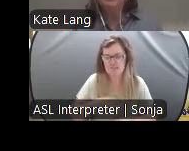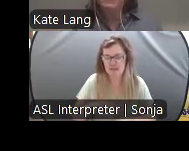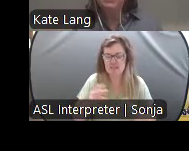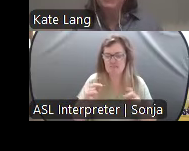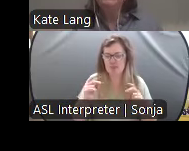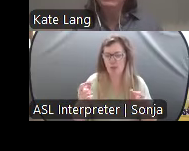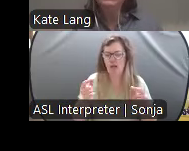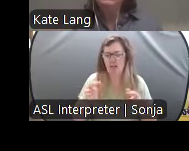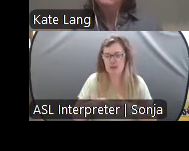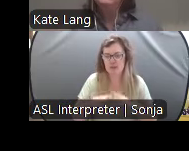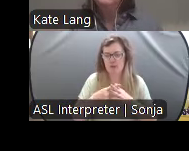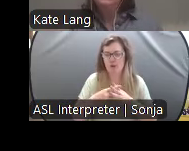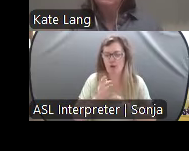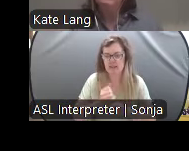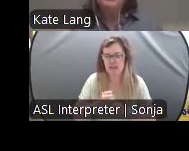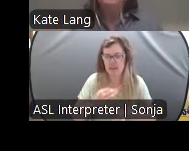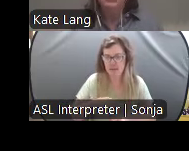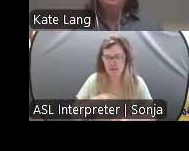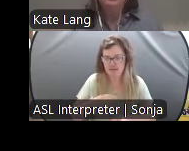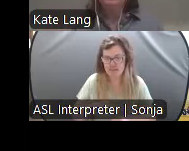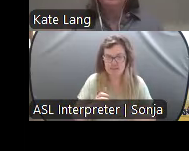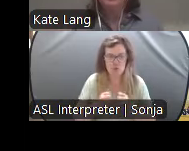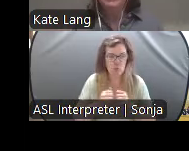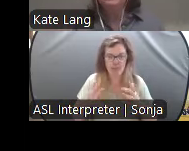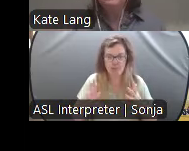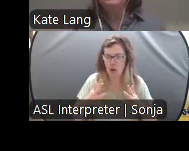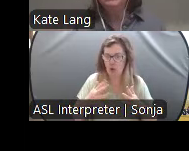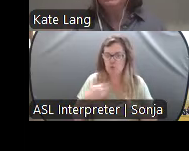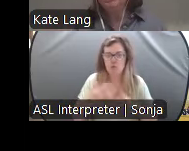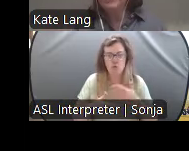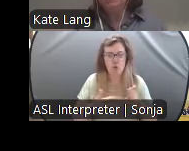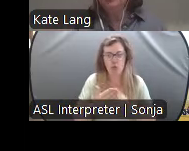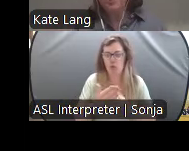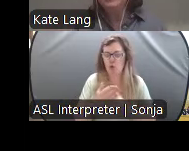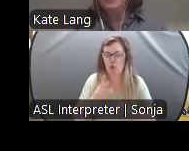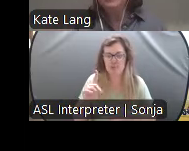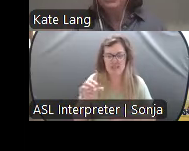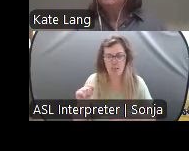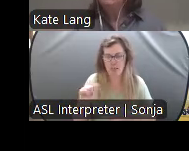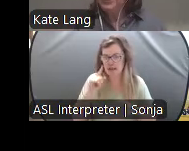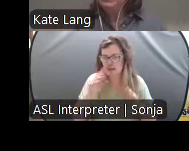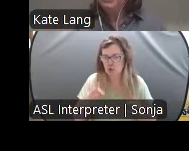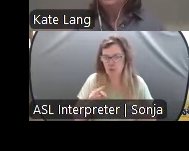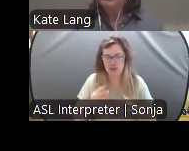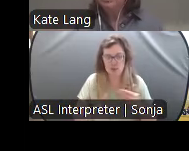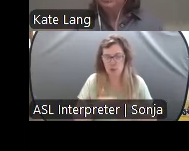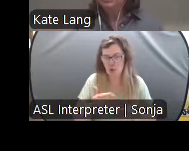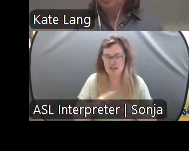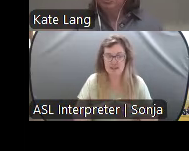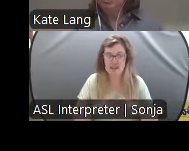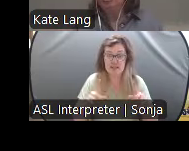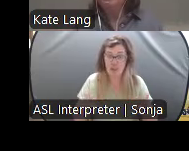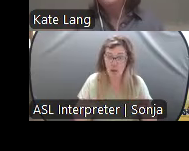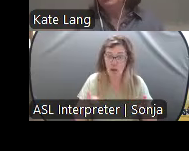to start getting benefits without having to go through the lengthy disability determination process. But as we've